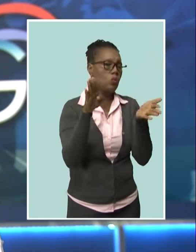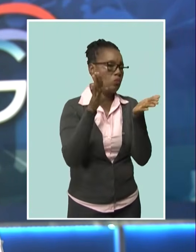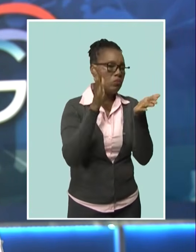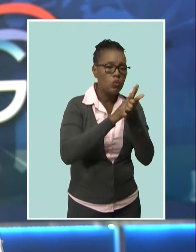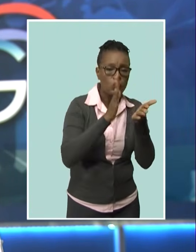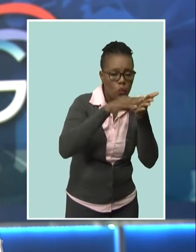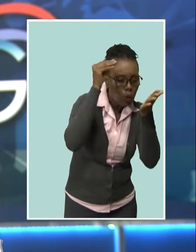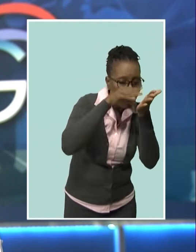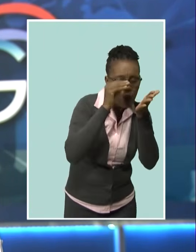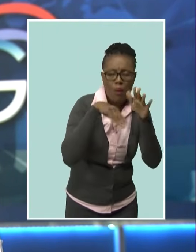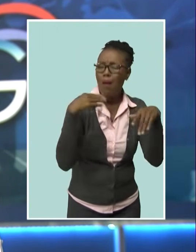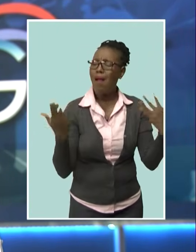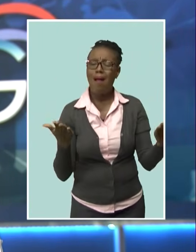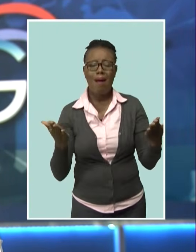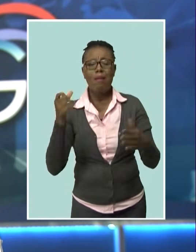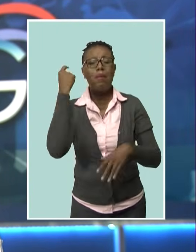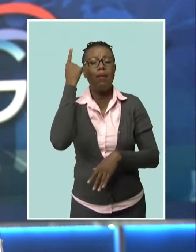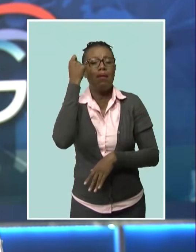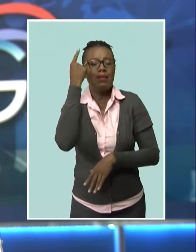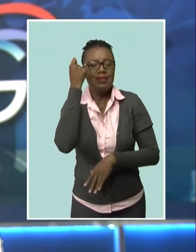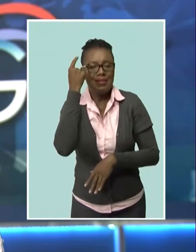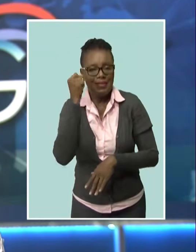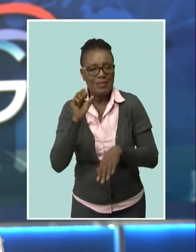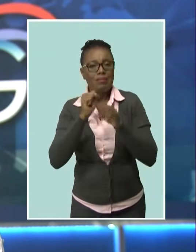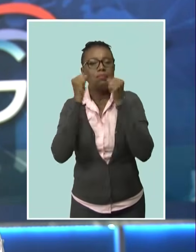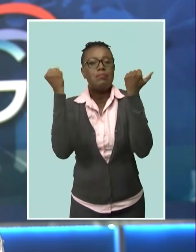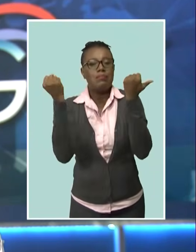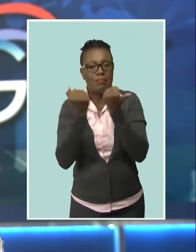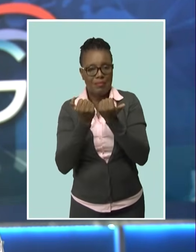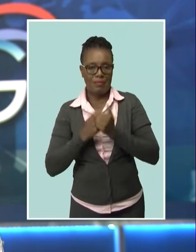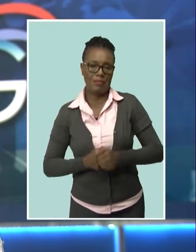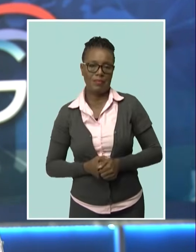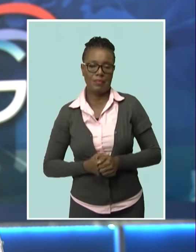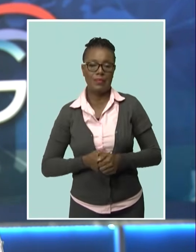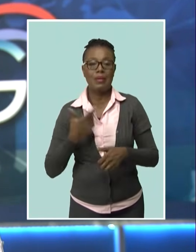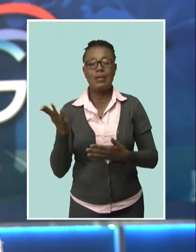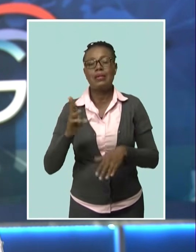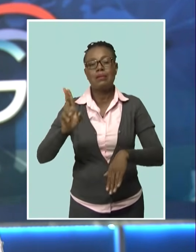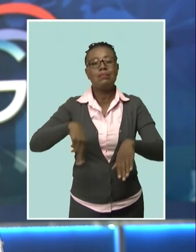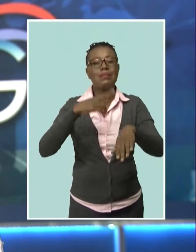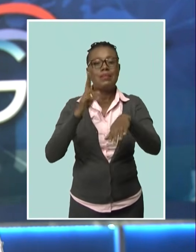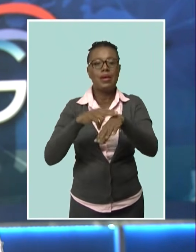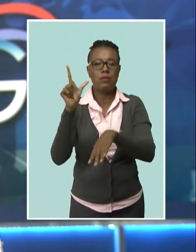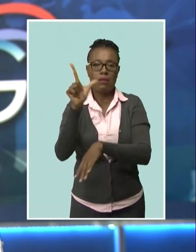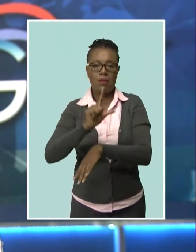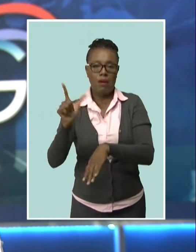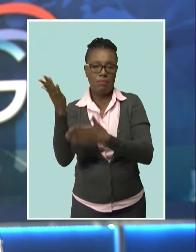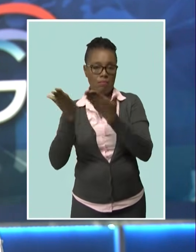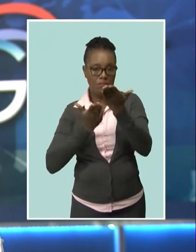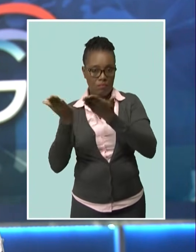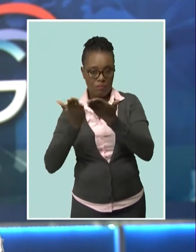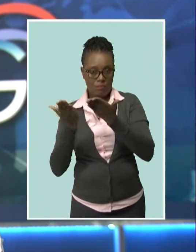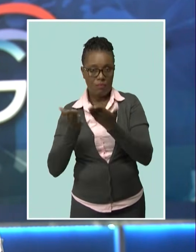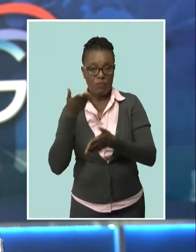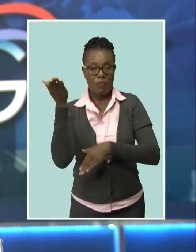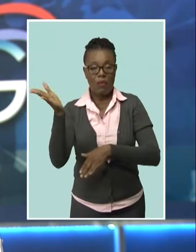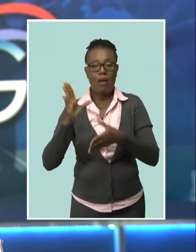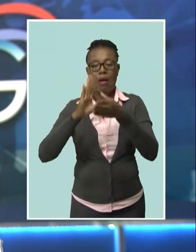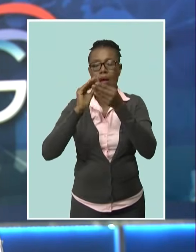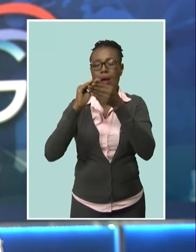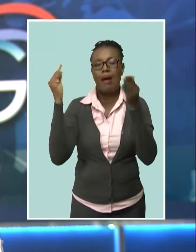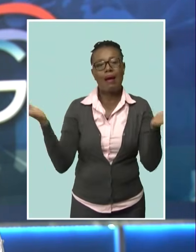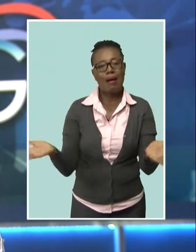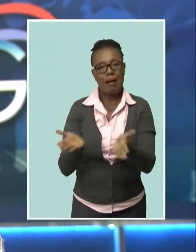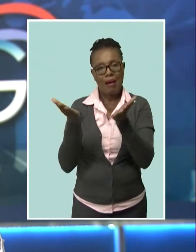came during the reparations school lecture competition hosted by the National Library Service at the Frank Cullimore Hall. As we hear in